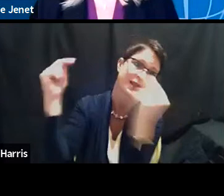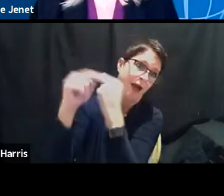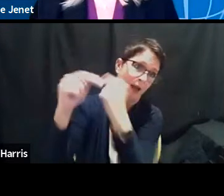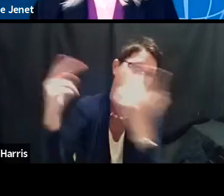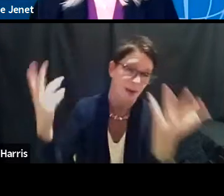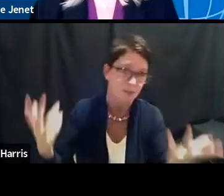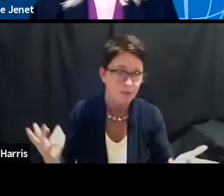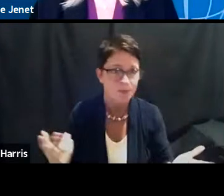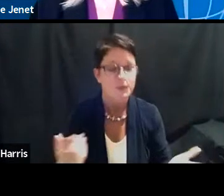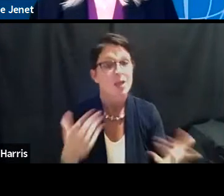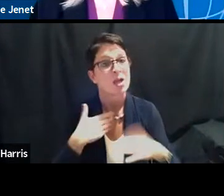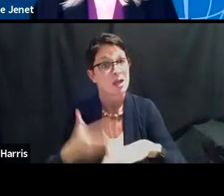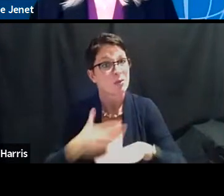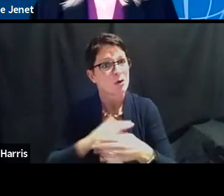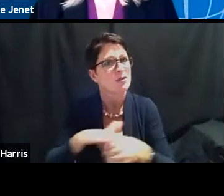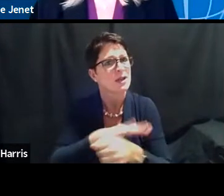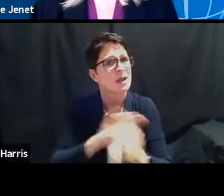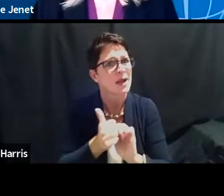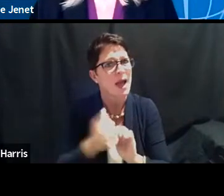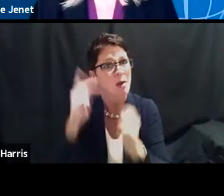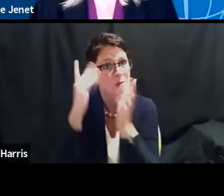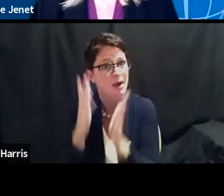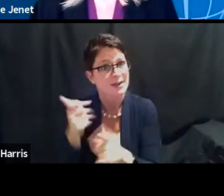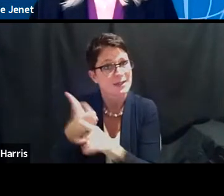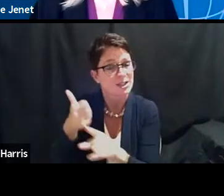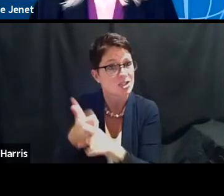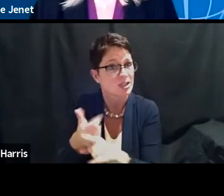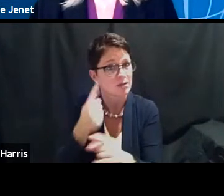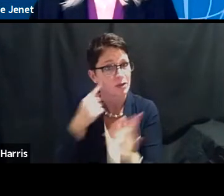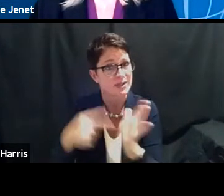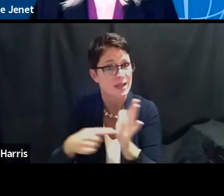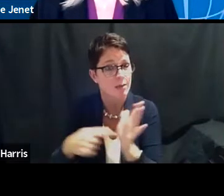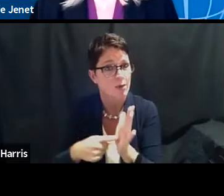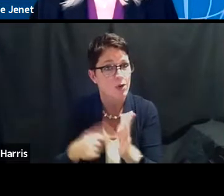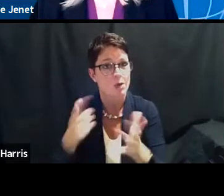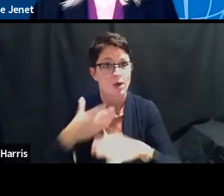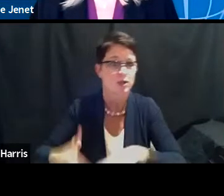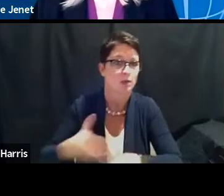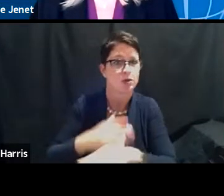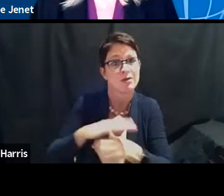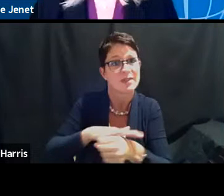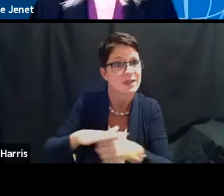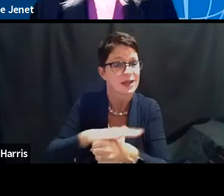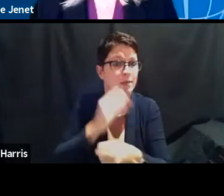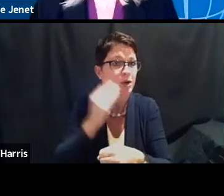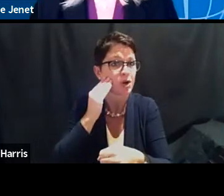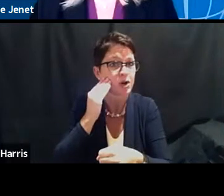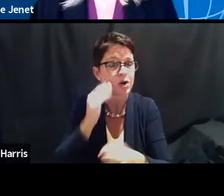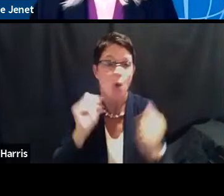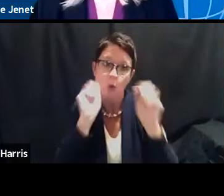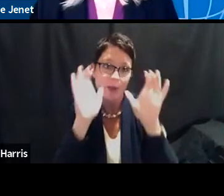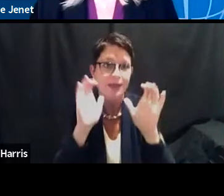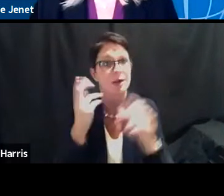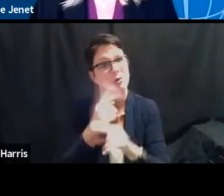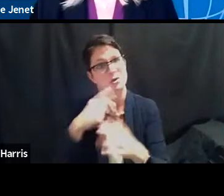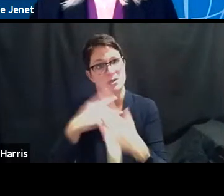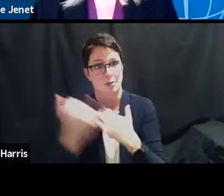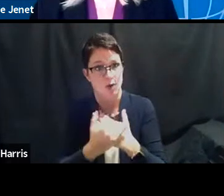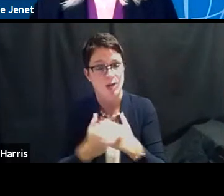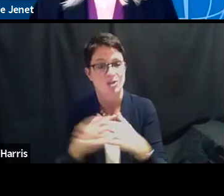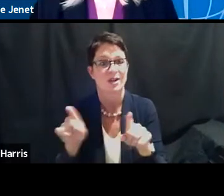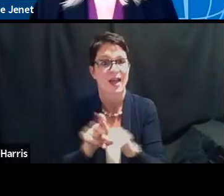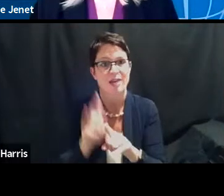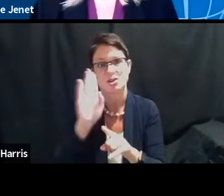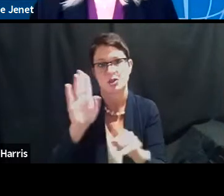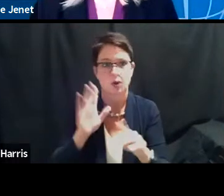want to improve the neighborhood, if you're a politician, for example, who wants to improve the neighborhood, I think you should wake up and use this project as